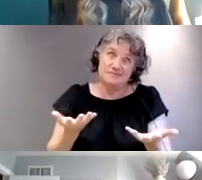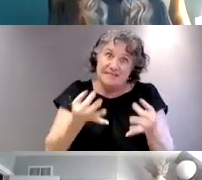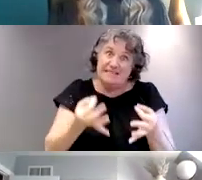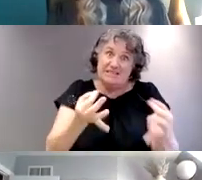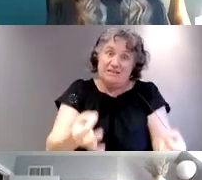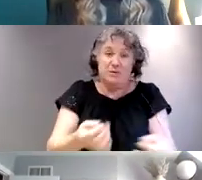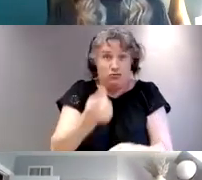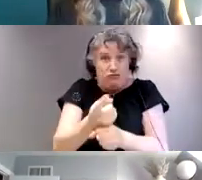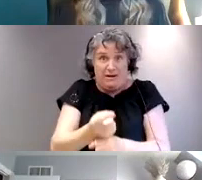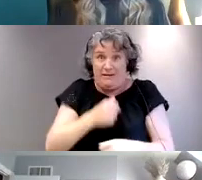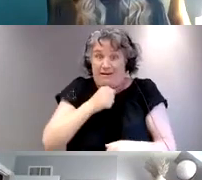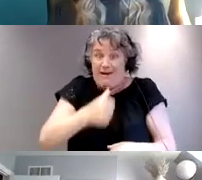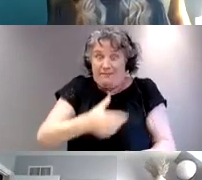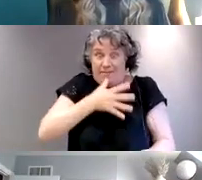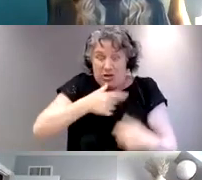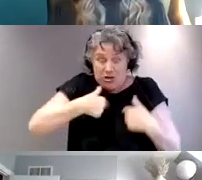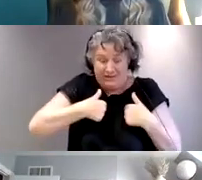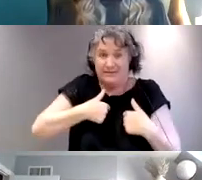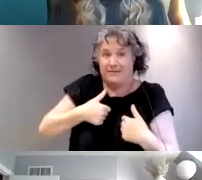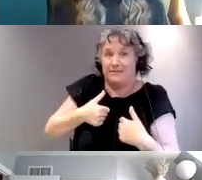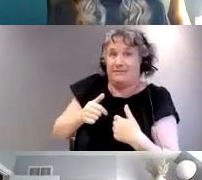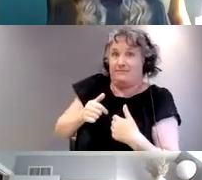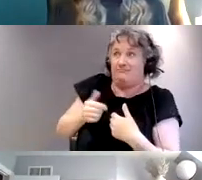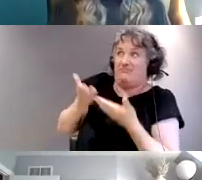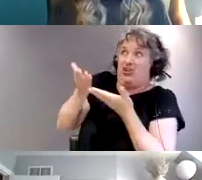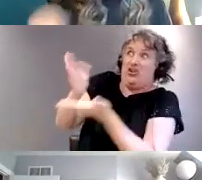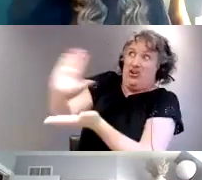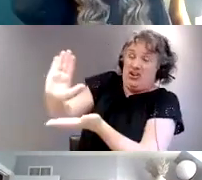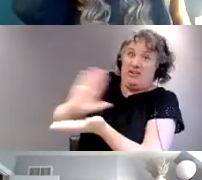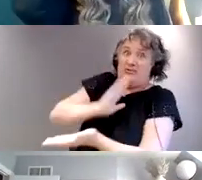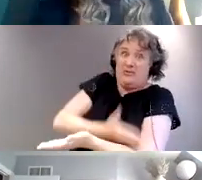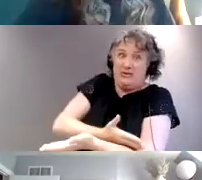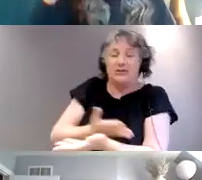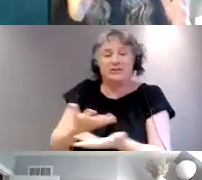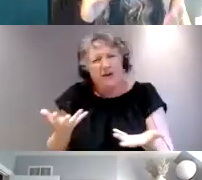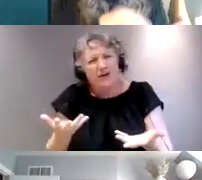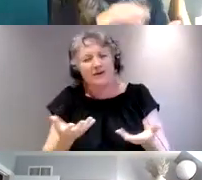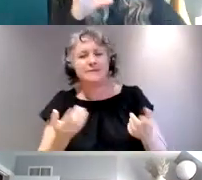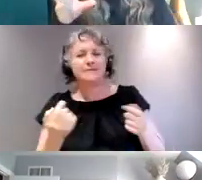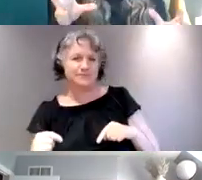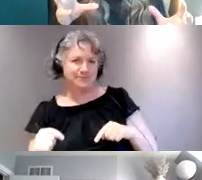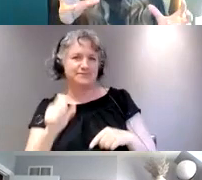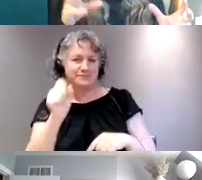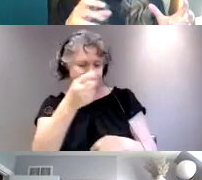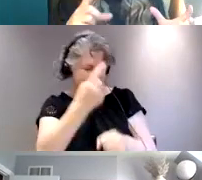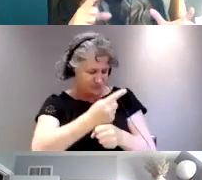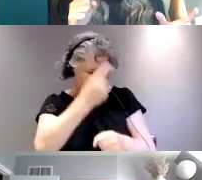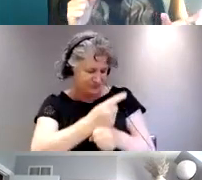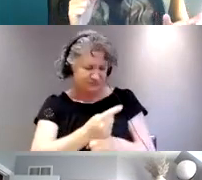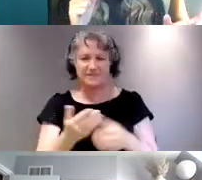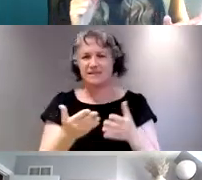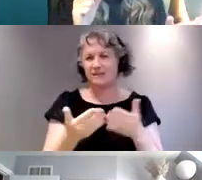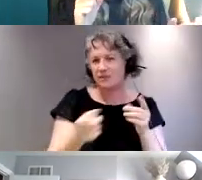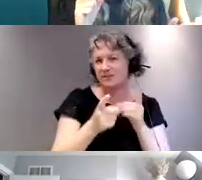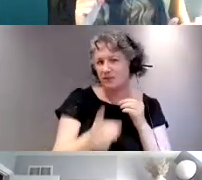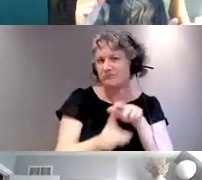not. Yeah, and we're not going to be. And it's just acknowledging, like, there's certain things. So some of this is, so separation divorce comes up a lot now